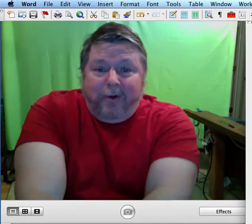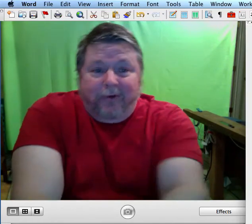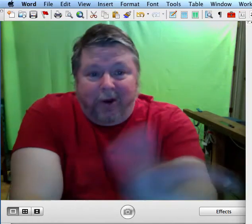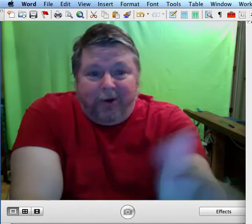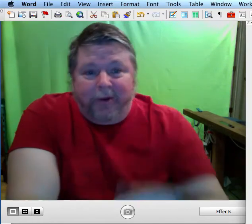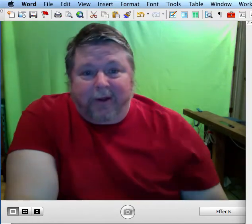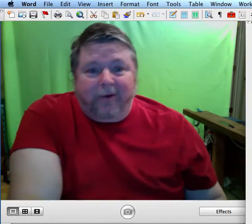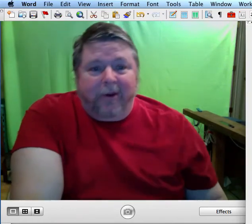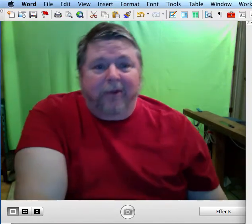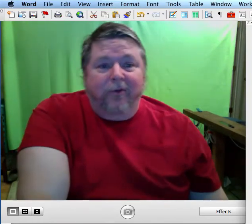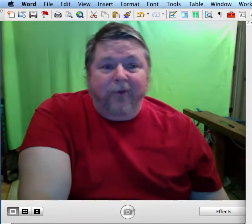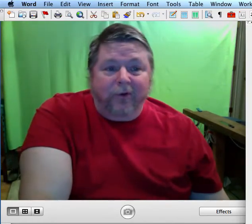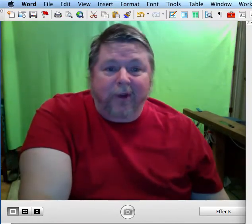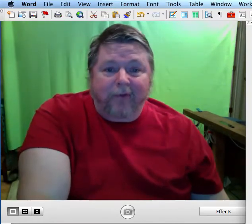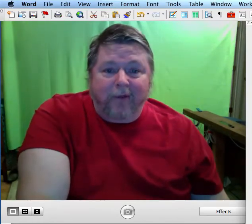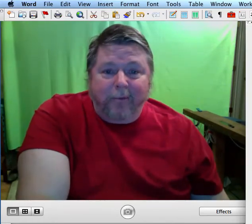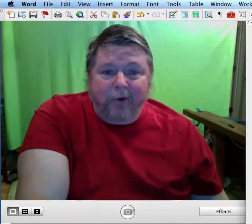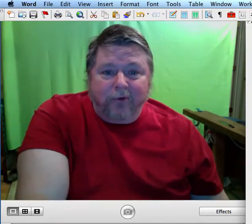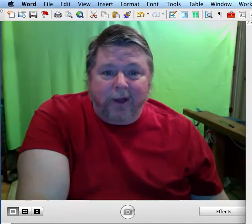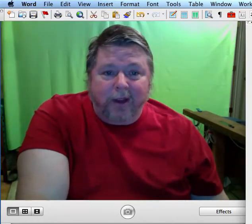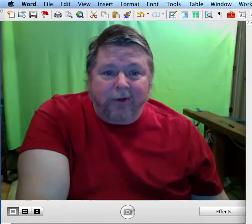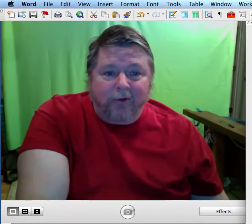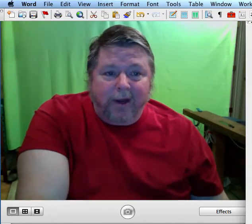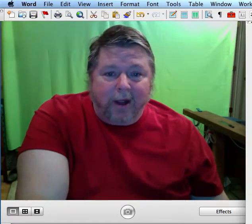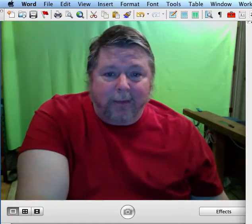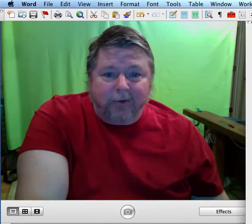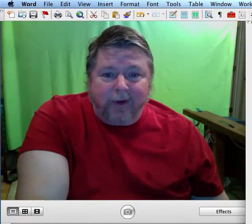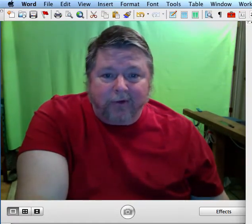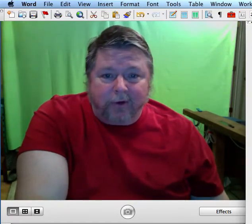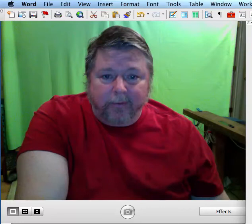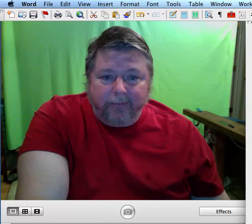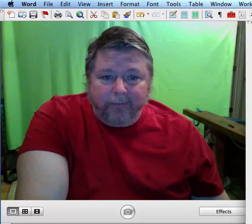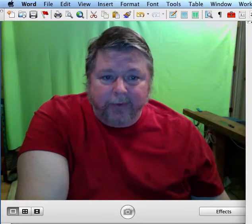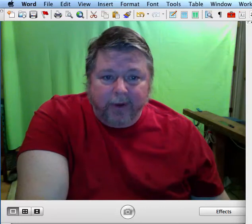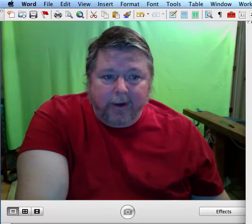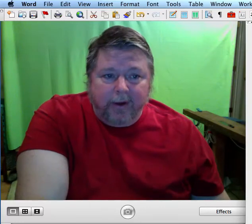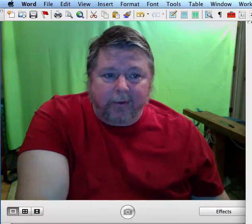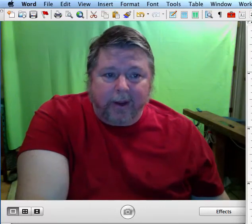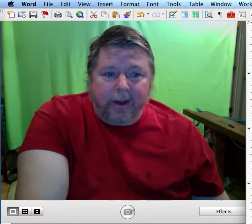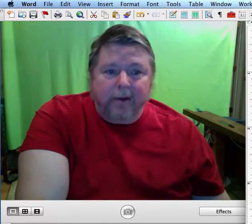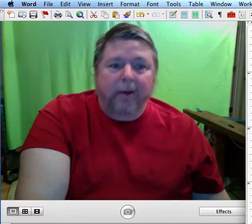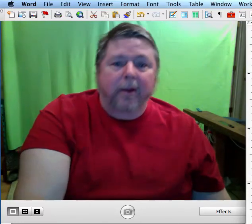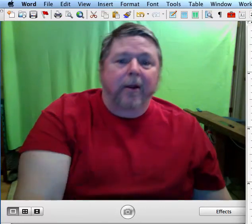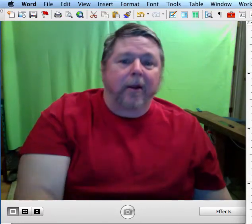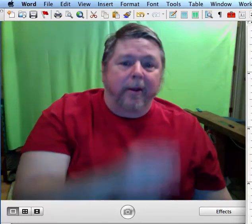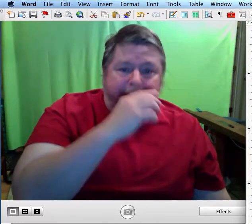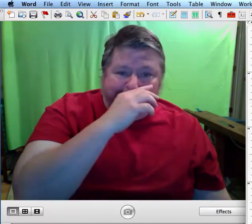interpreters, do this. Okay? So first, you have to have a mutually agreed observation. Okay?